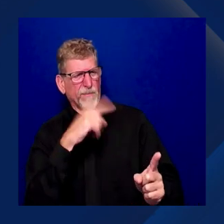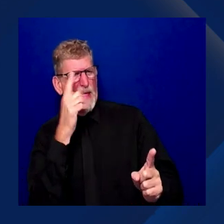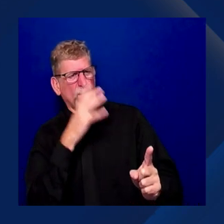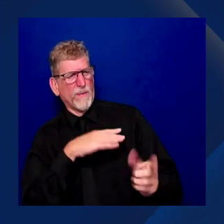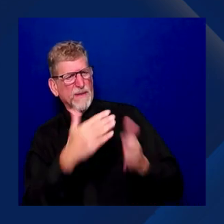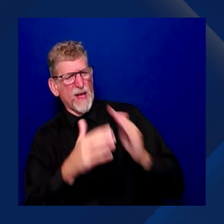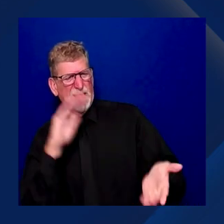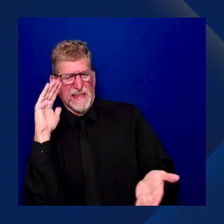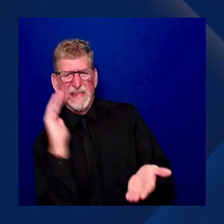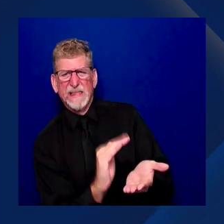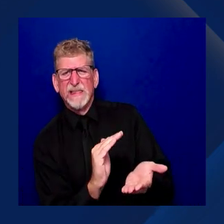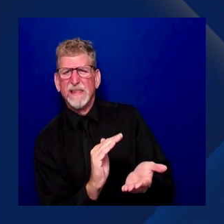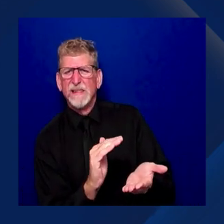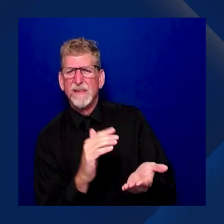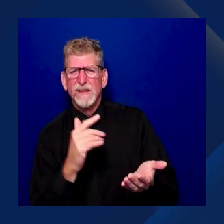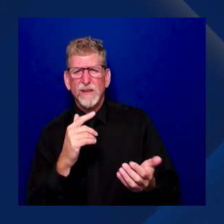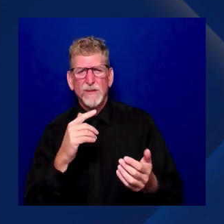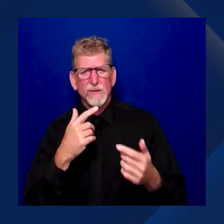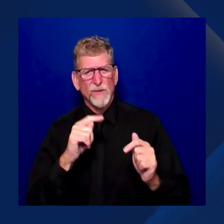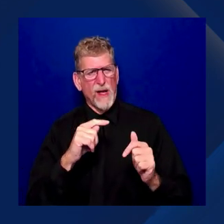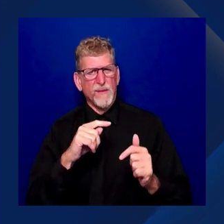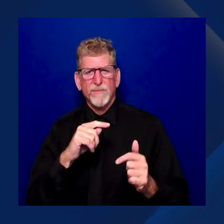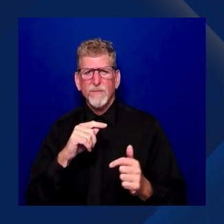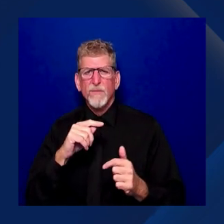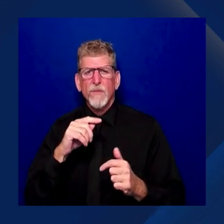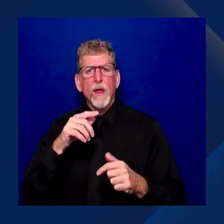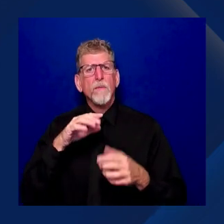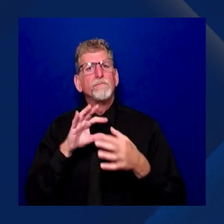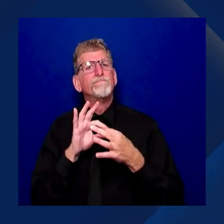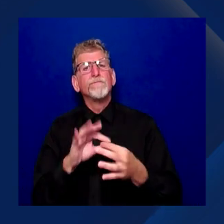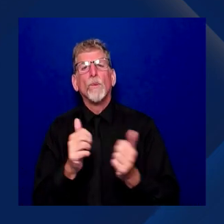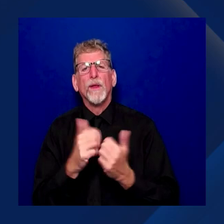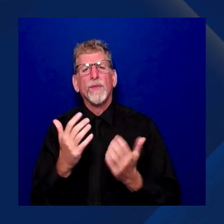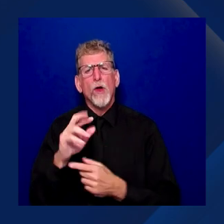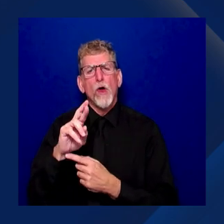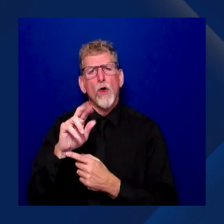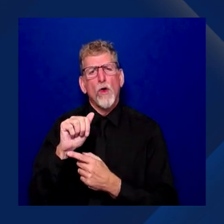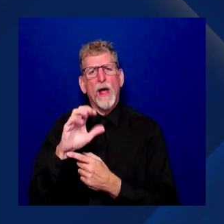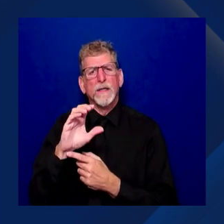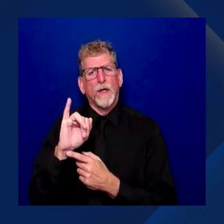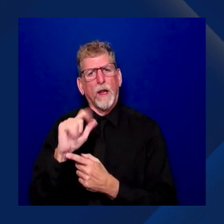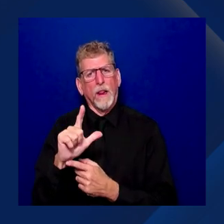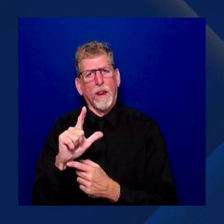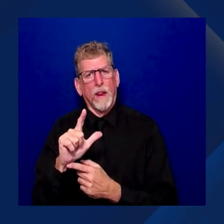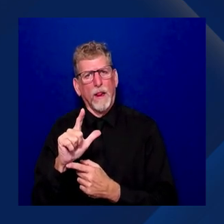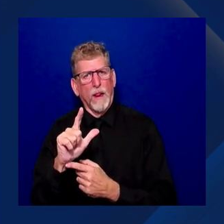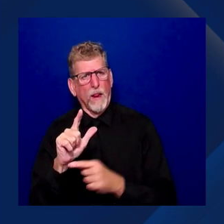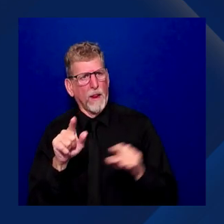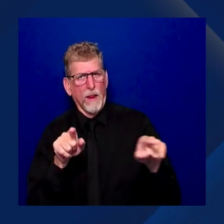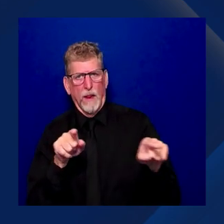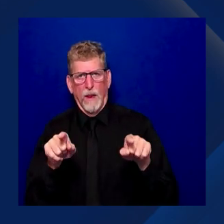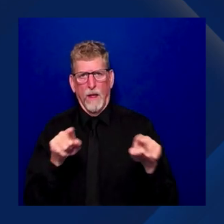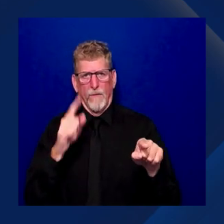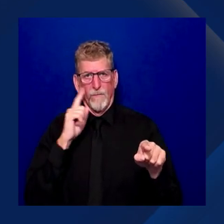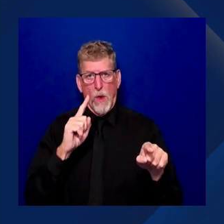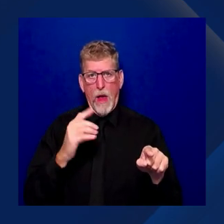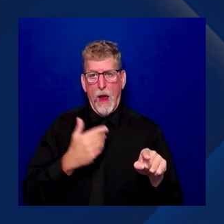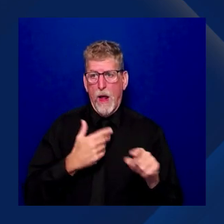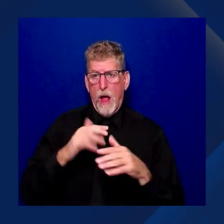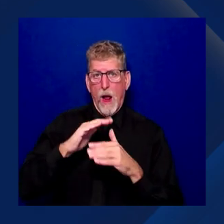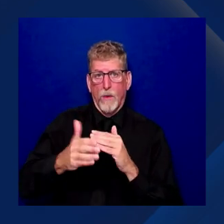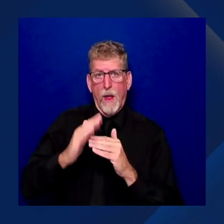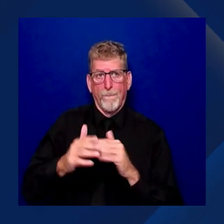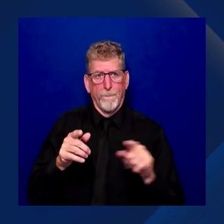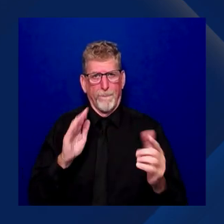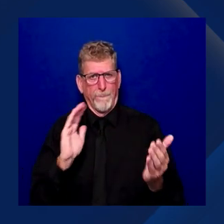is not only evidence-based in desired health-related outcomes, but it is what the birthing community desires and seeks